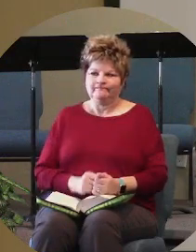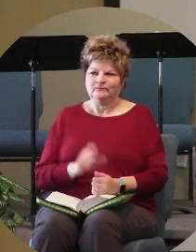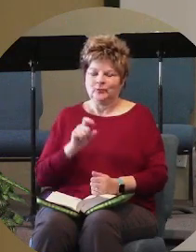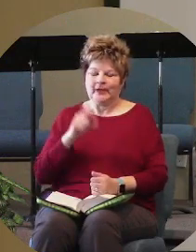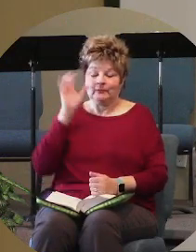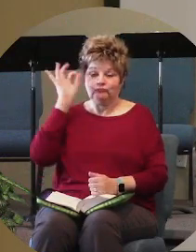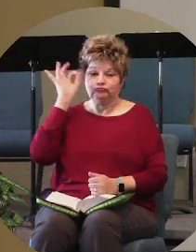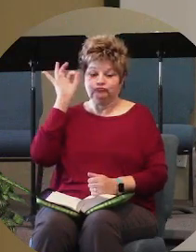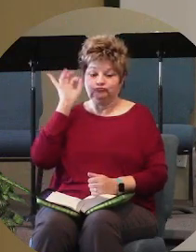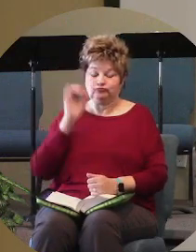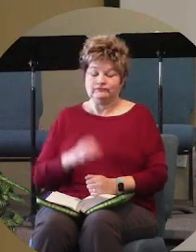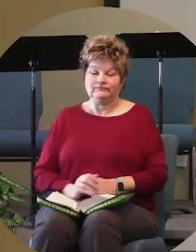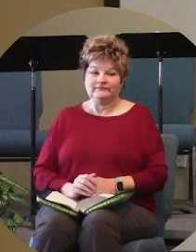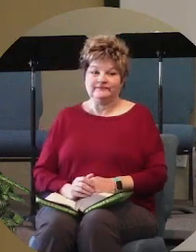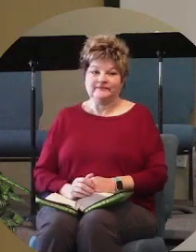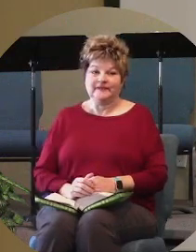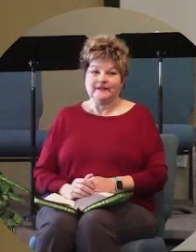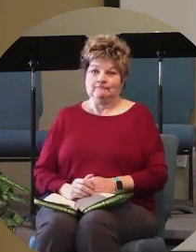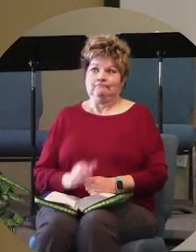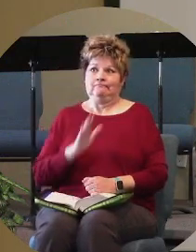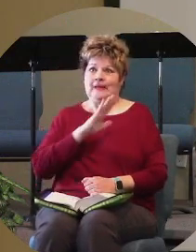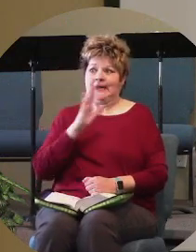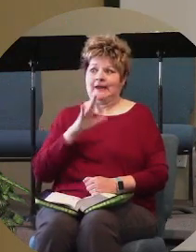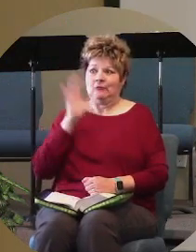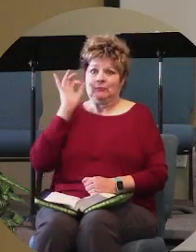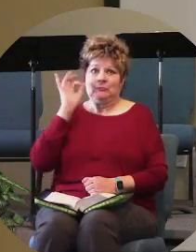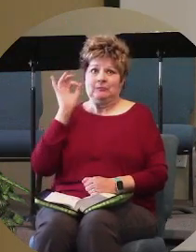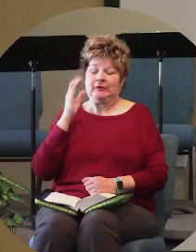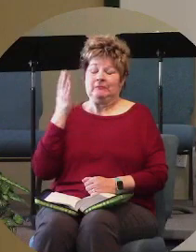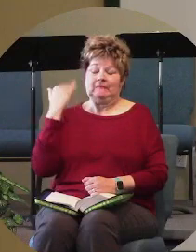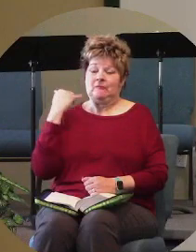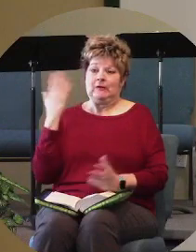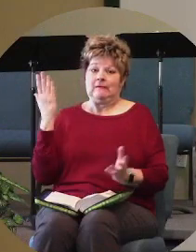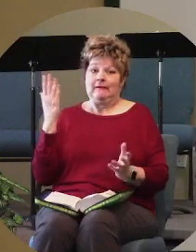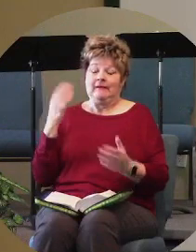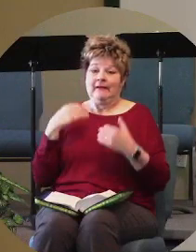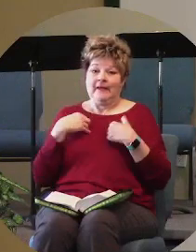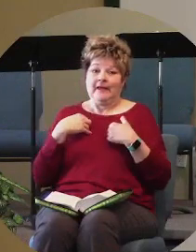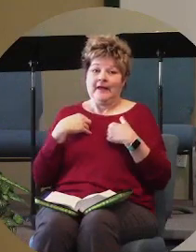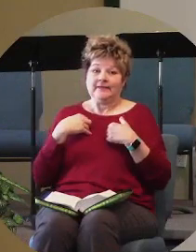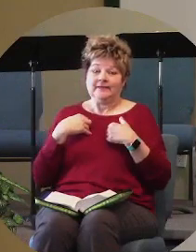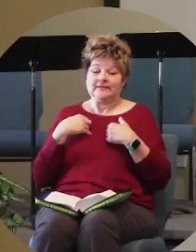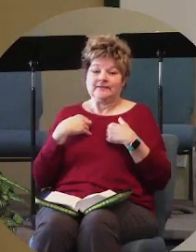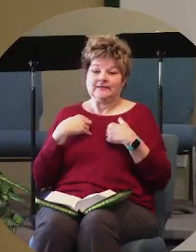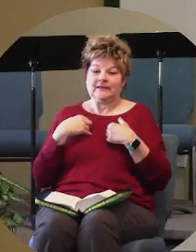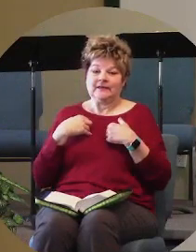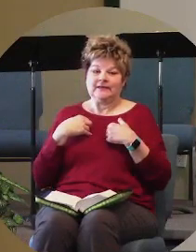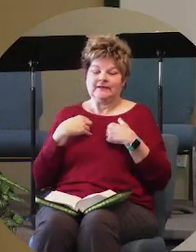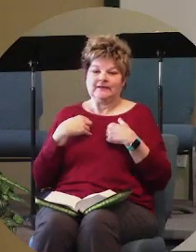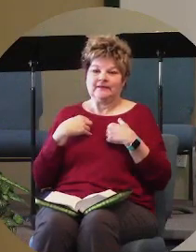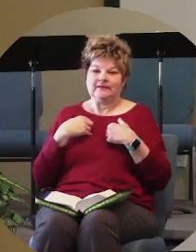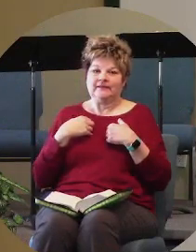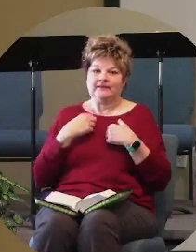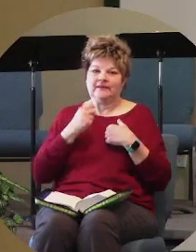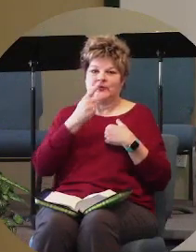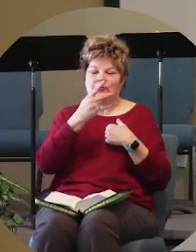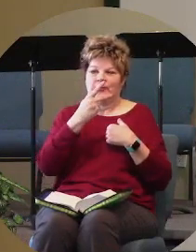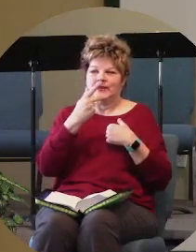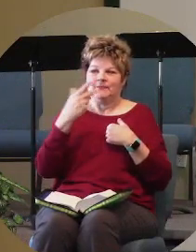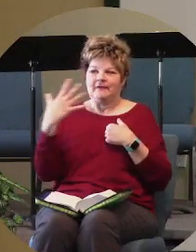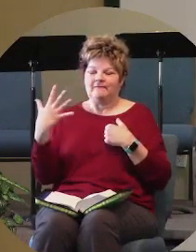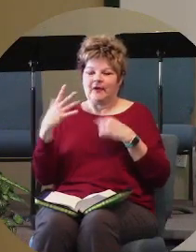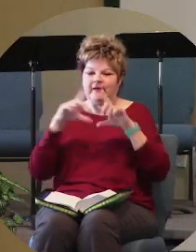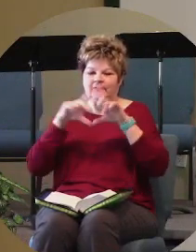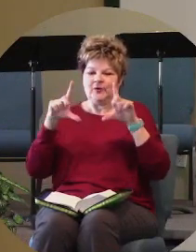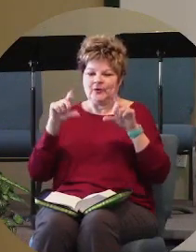That was it. I'd never preached in my life. I had this, 3x5 note card, and the print was so small I had